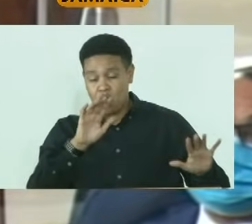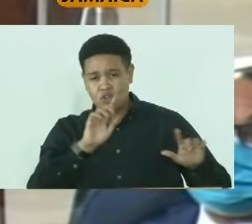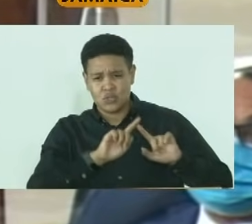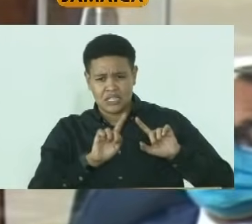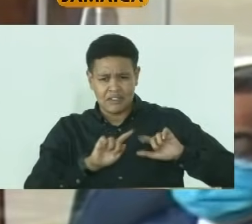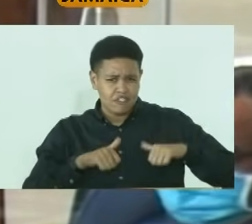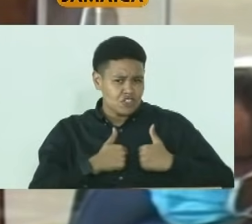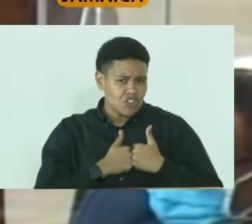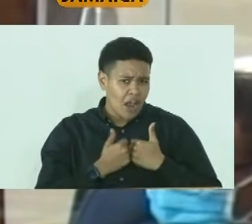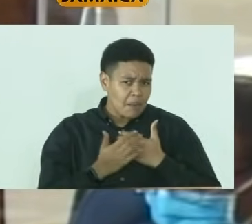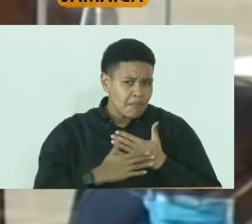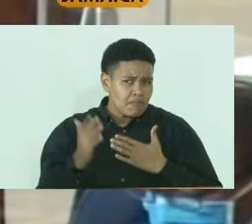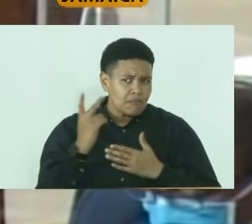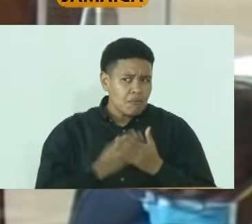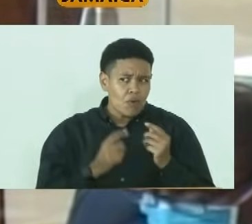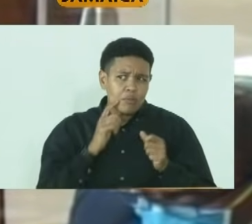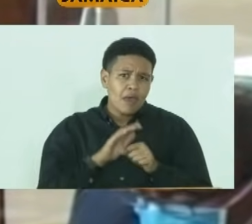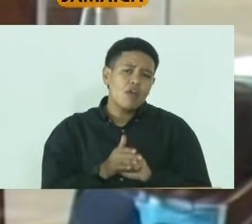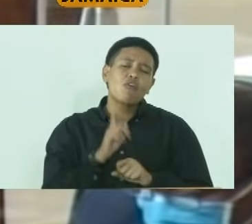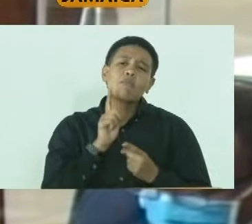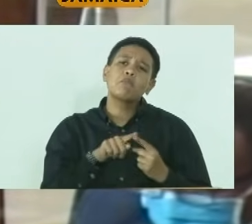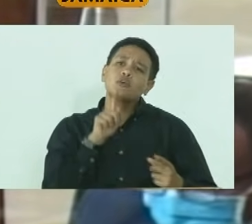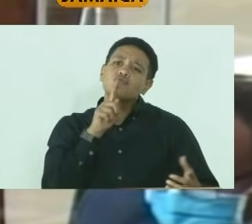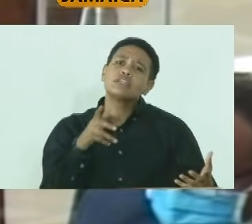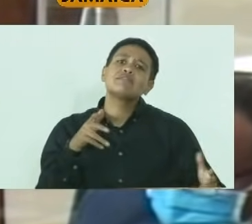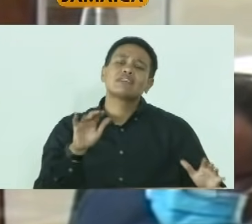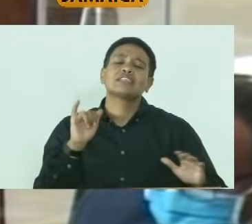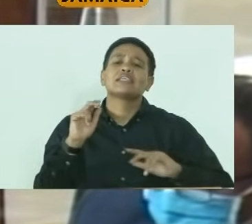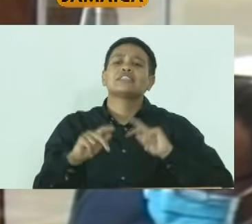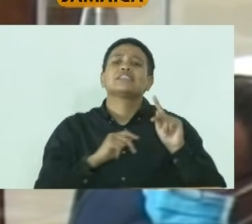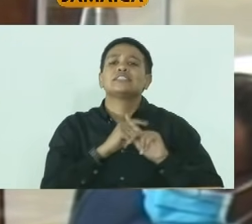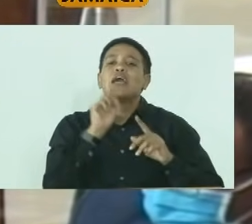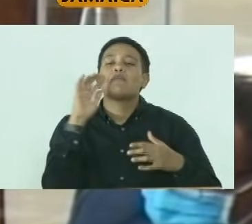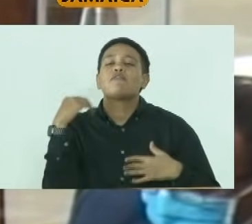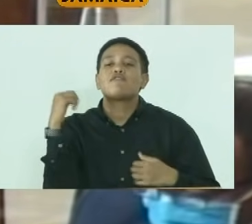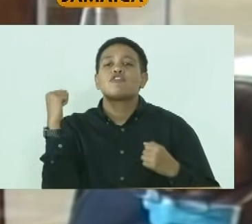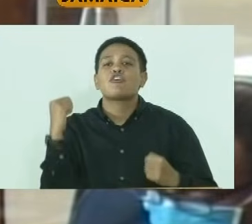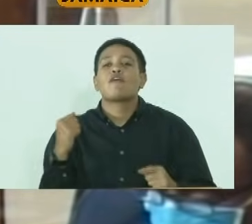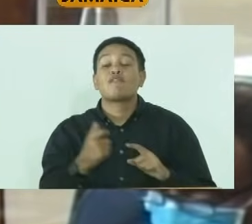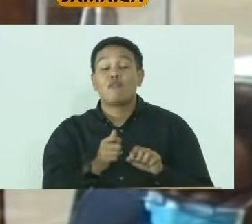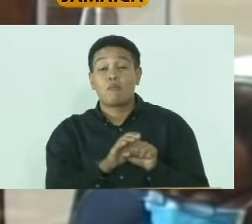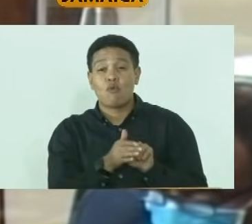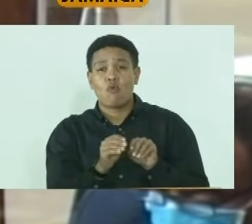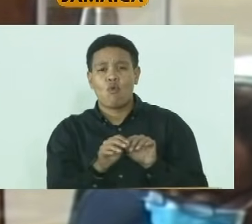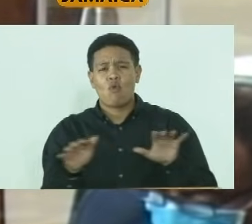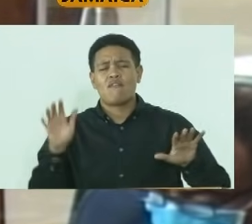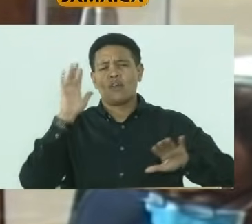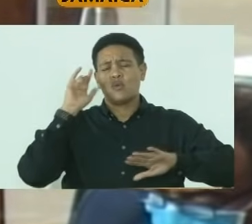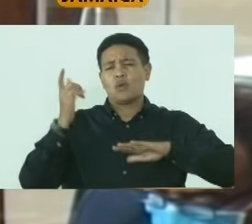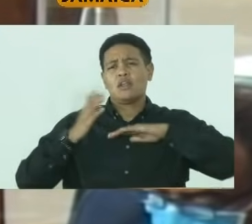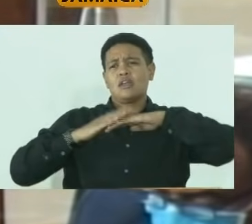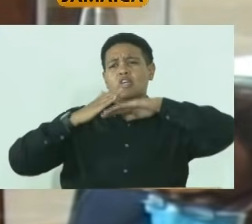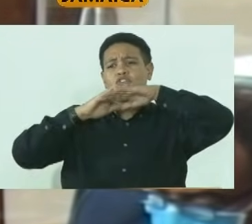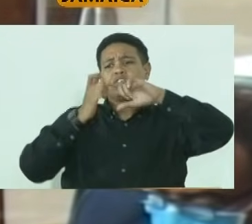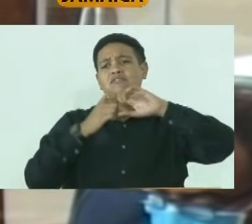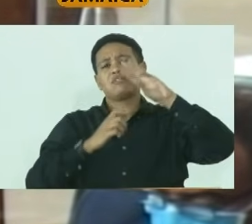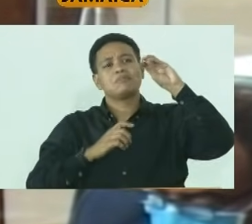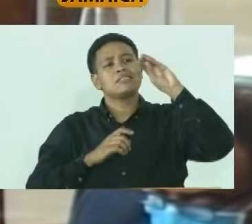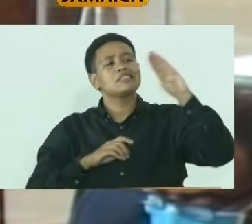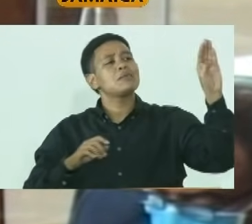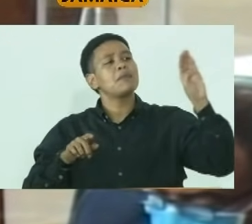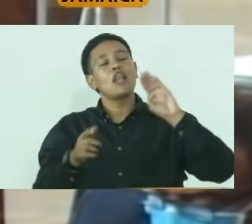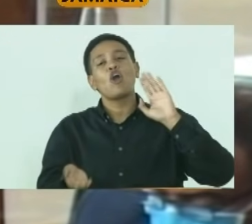posed by COVID-19 and to facilitate a timely recovery from the pandemic and its effects, will increase from $60 billion